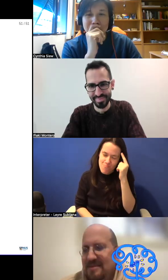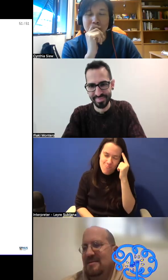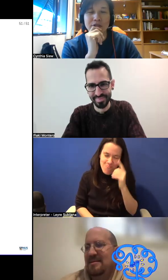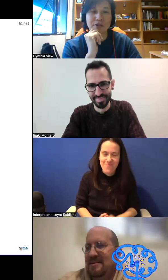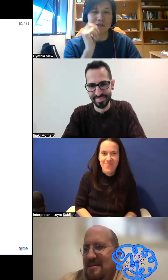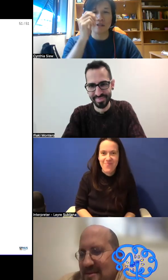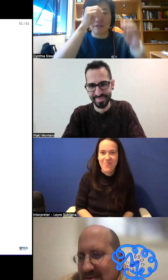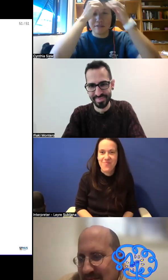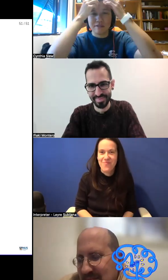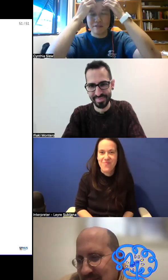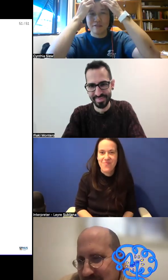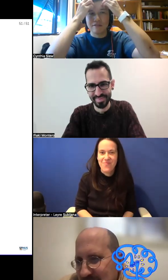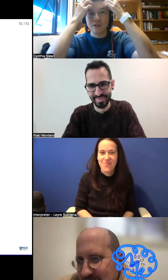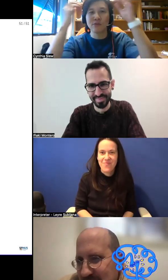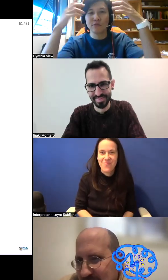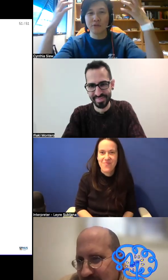Okay, so